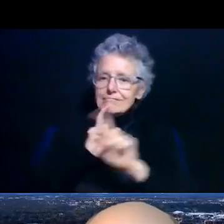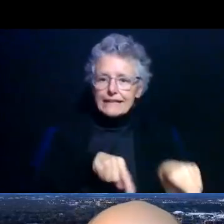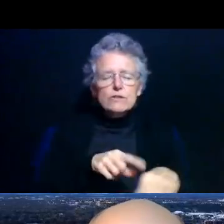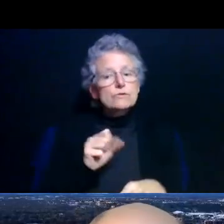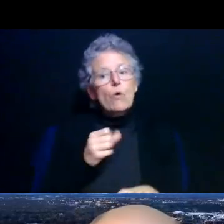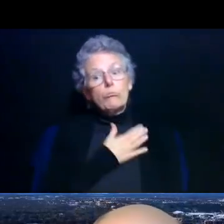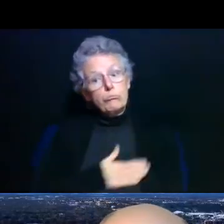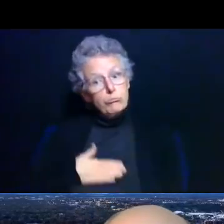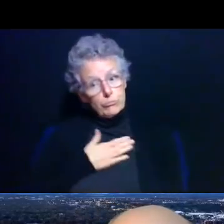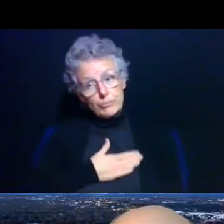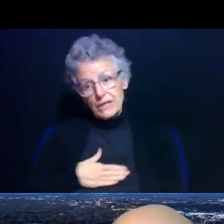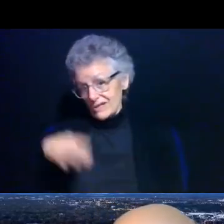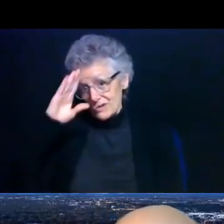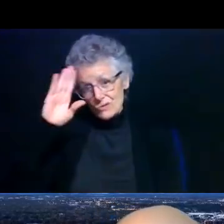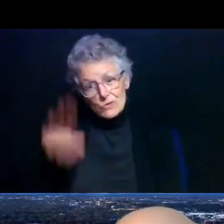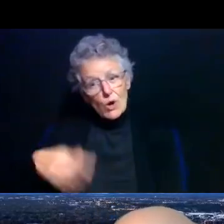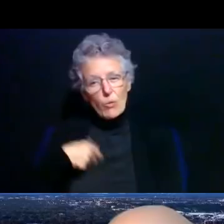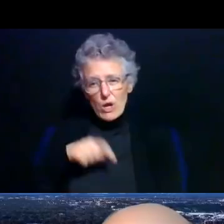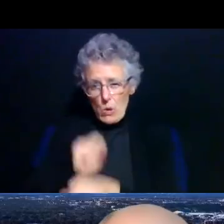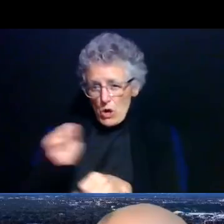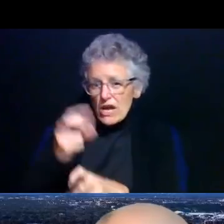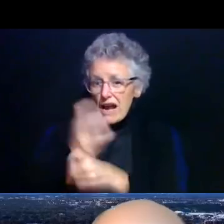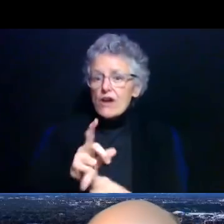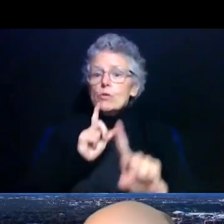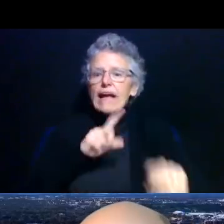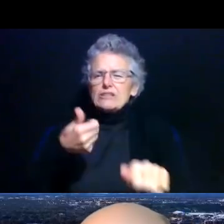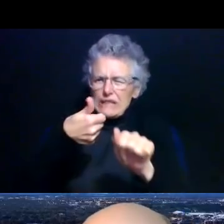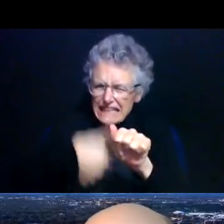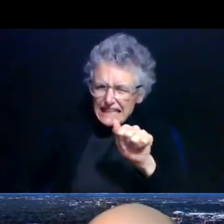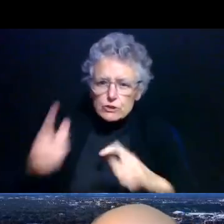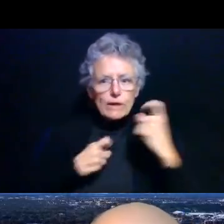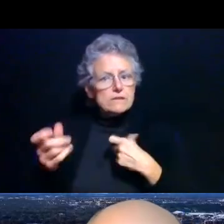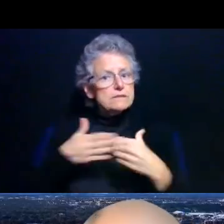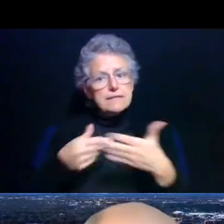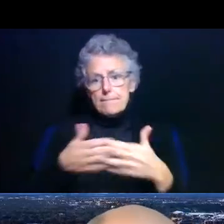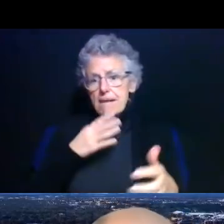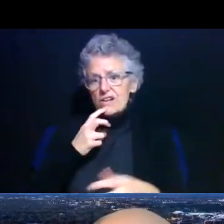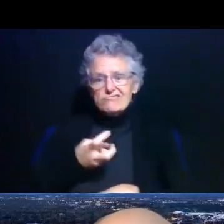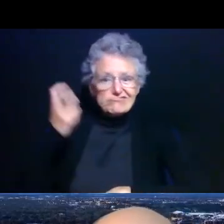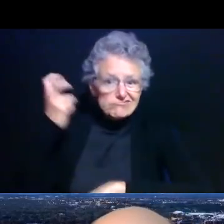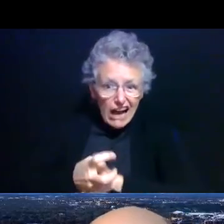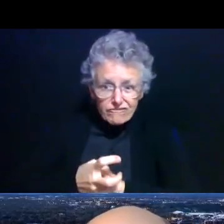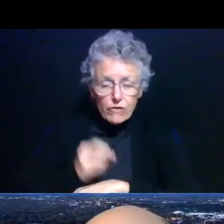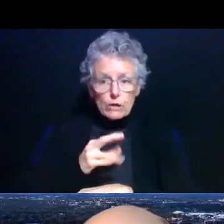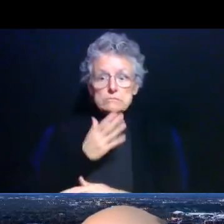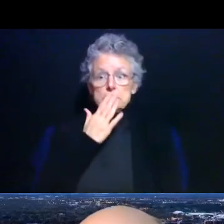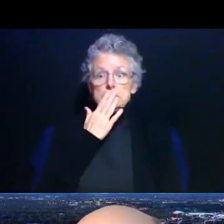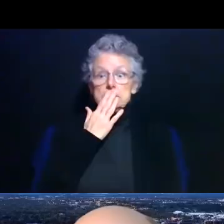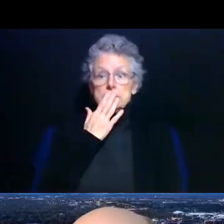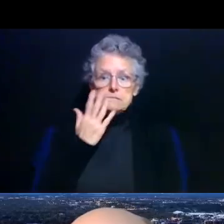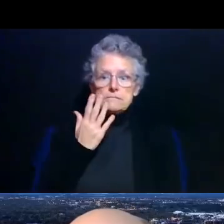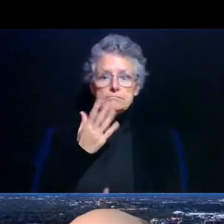assured, we are diligently working to answer each and every question, no matter how tough, pointed, or